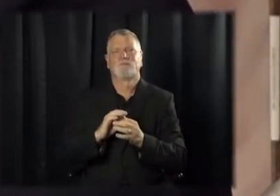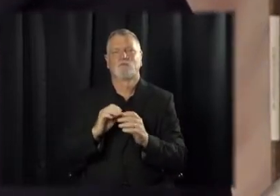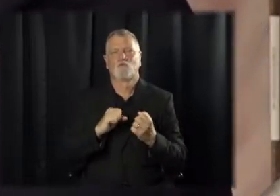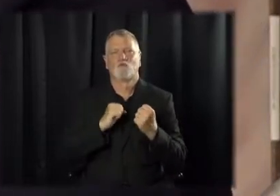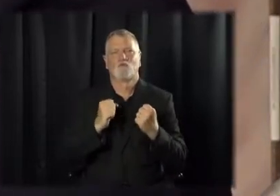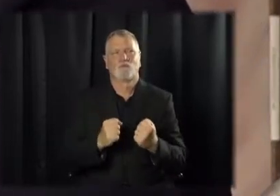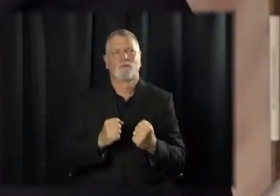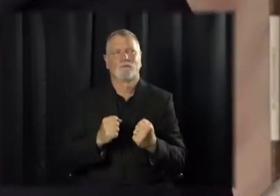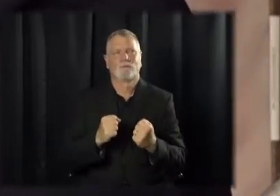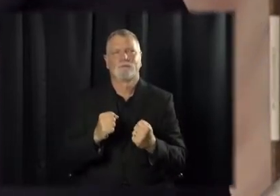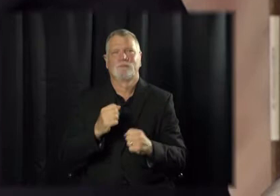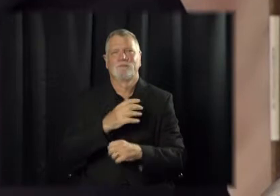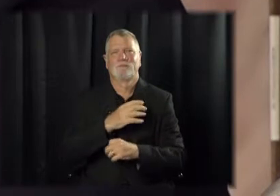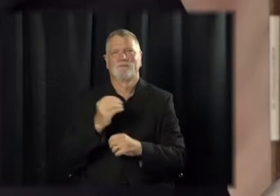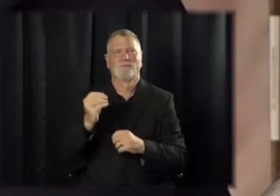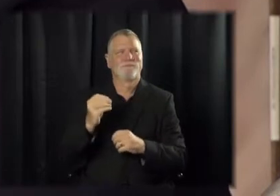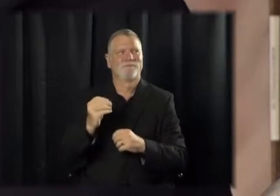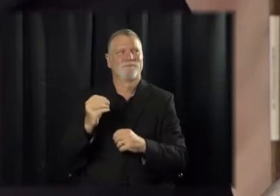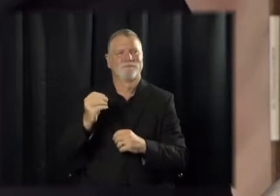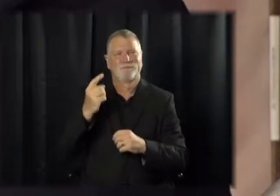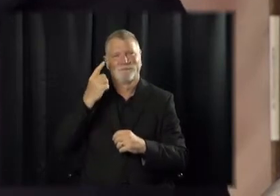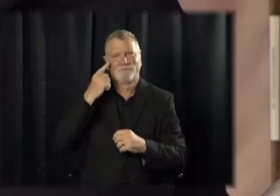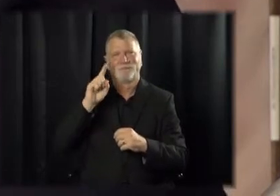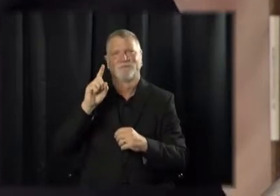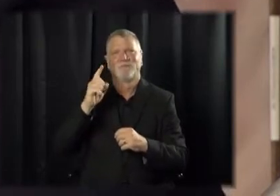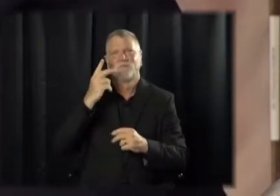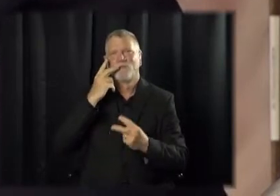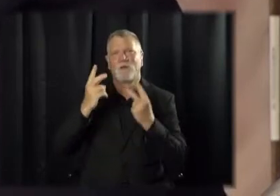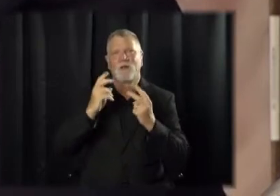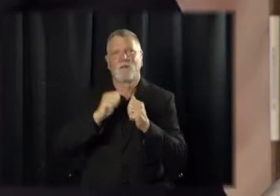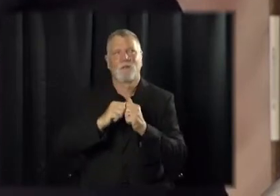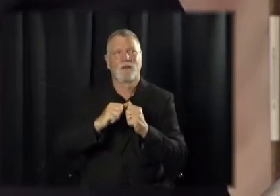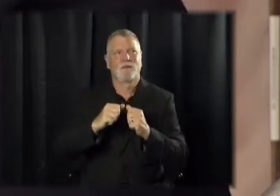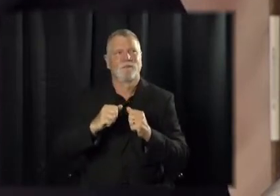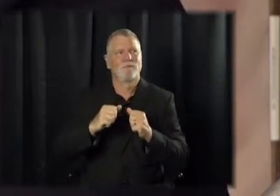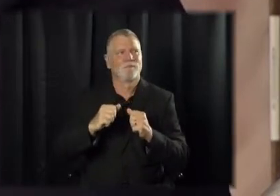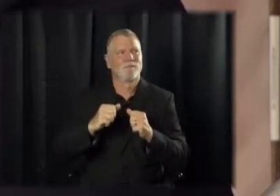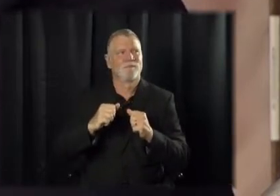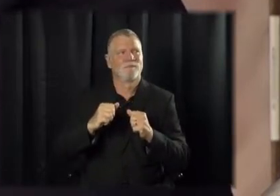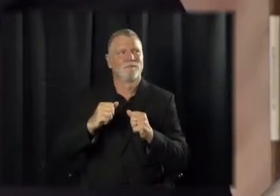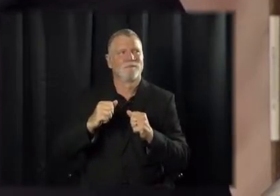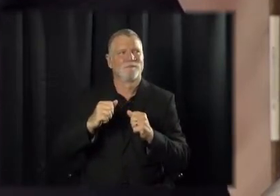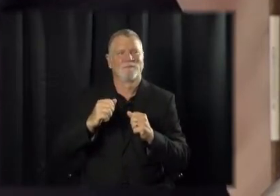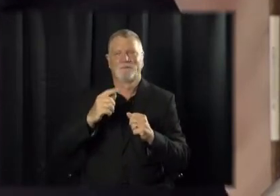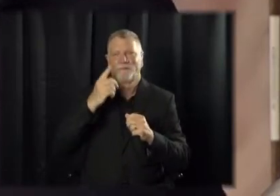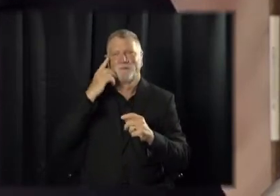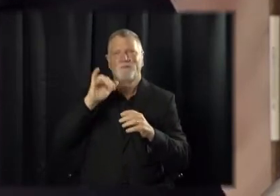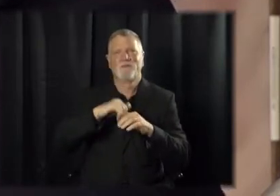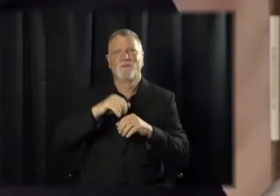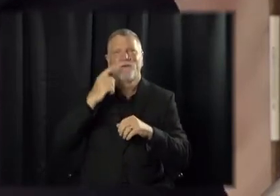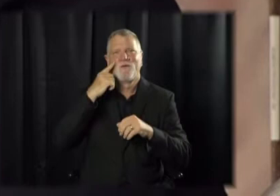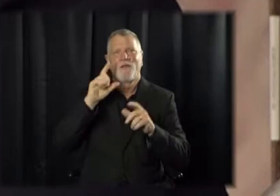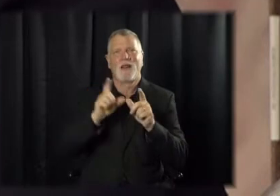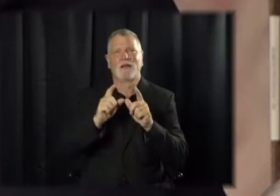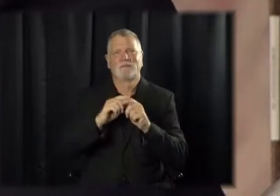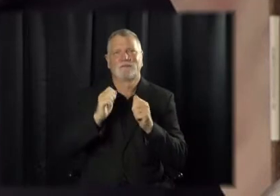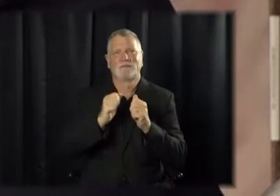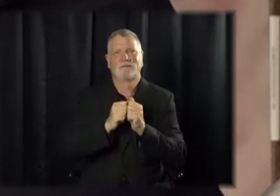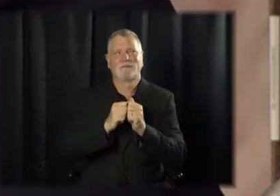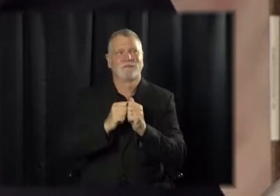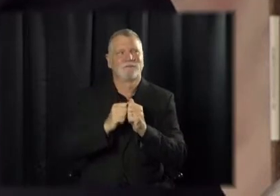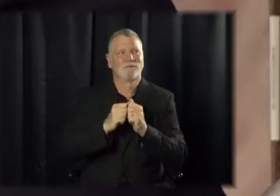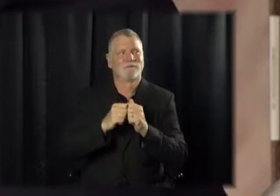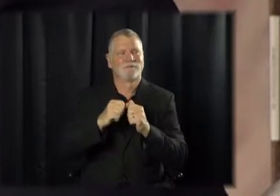of a strong fundraising operation, looking at our alumni, maybe the sale or the licensing of